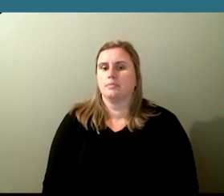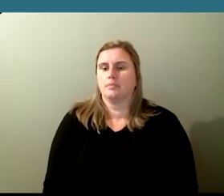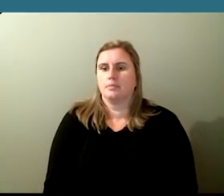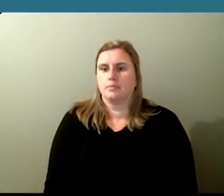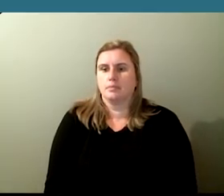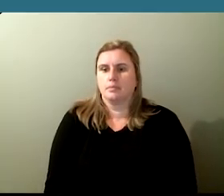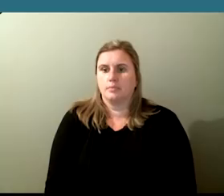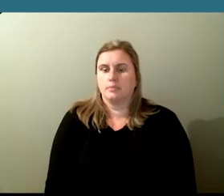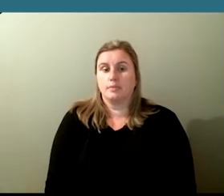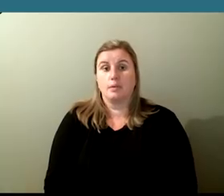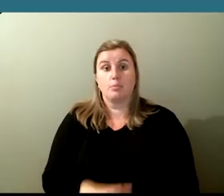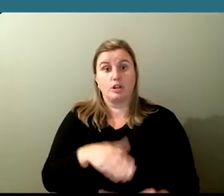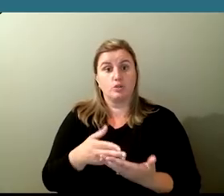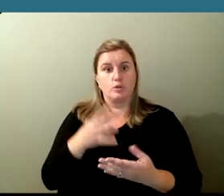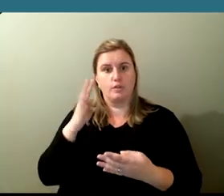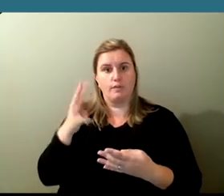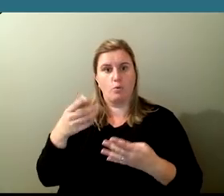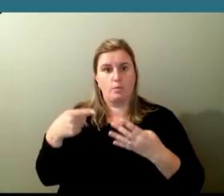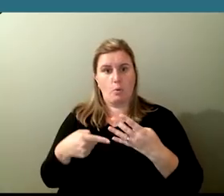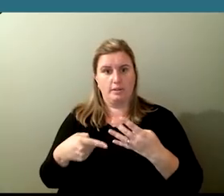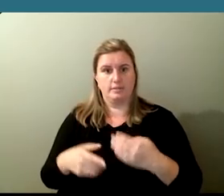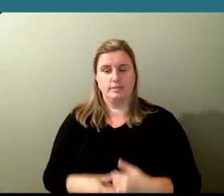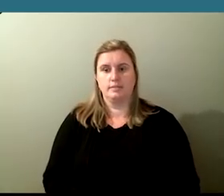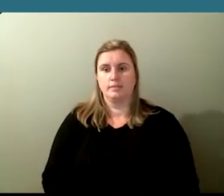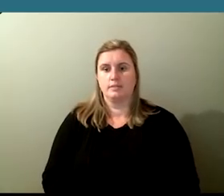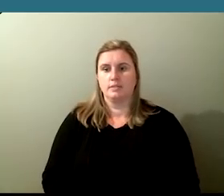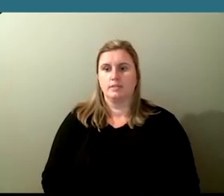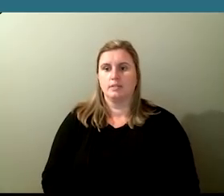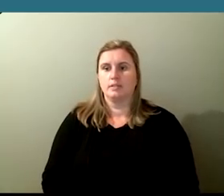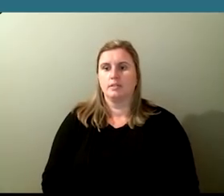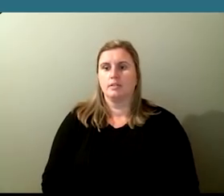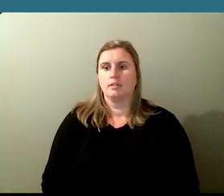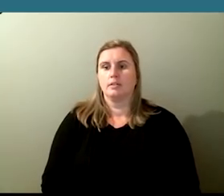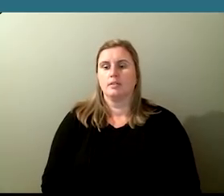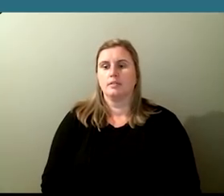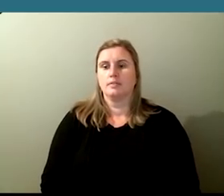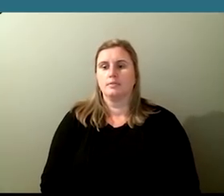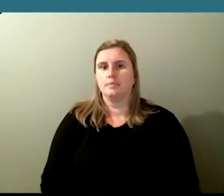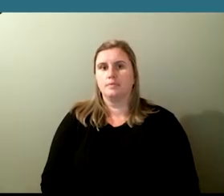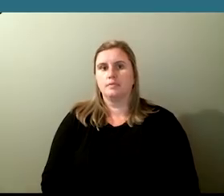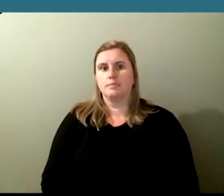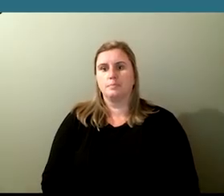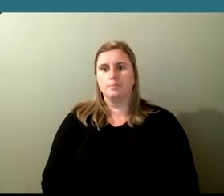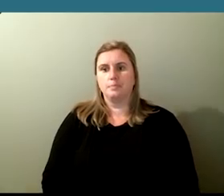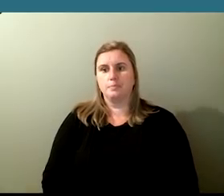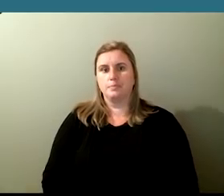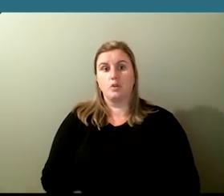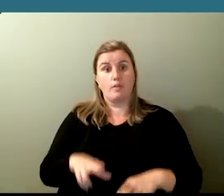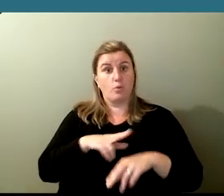So that brings us to our fourth point, which, of course, as